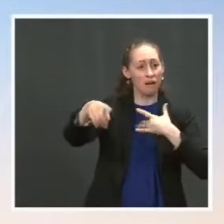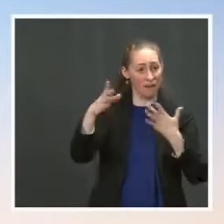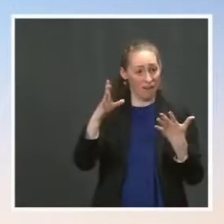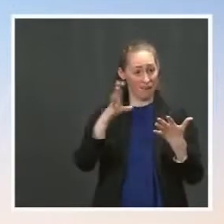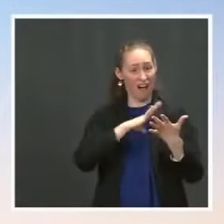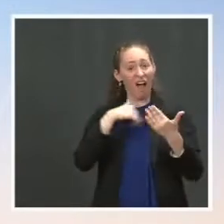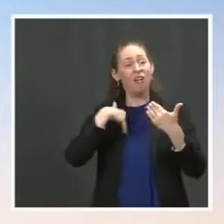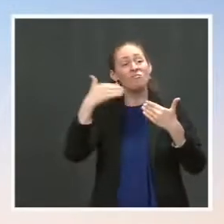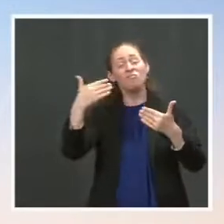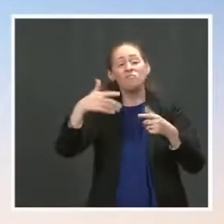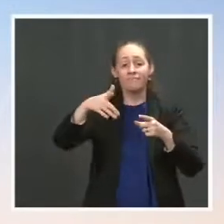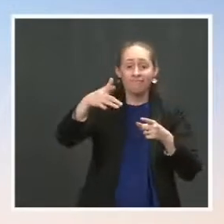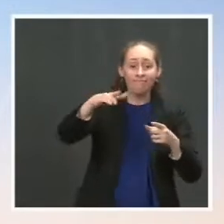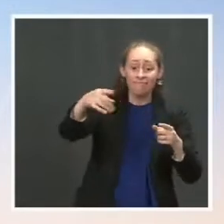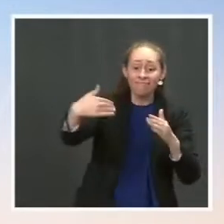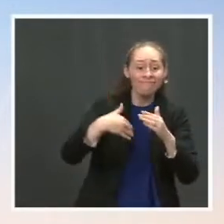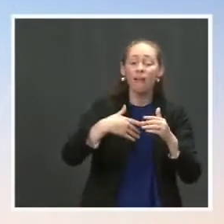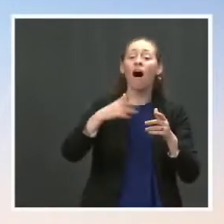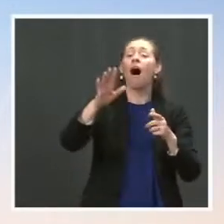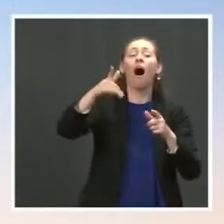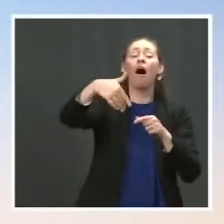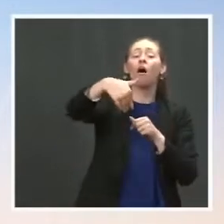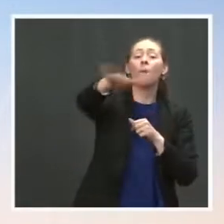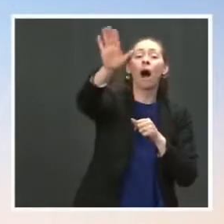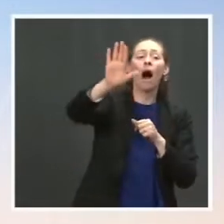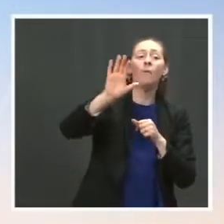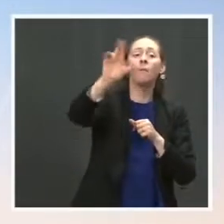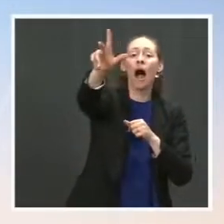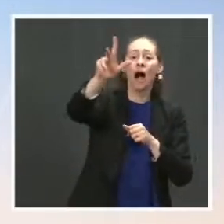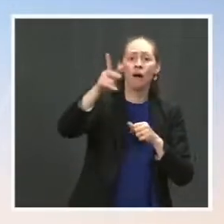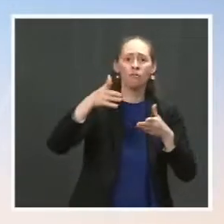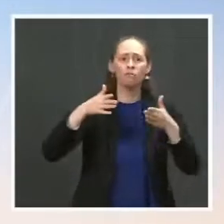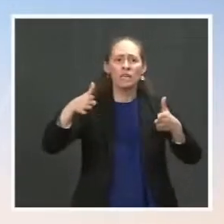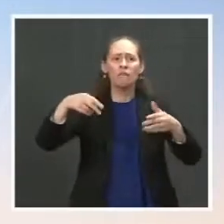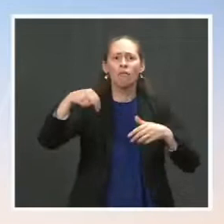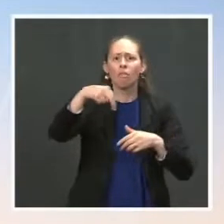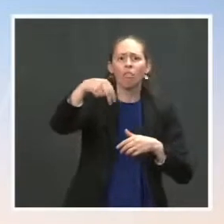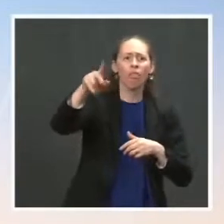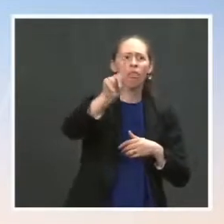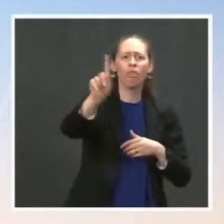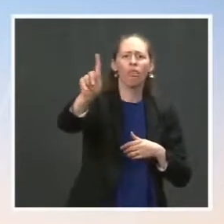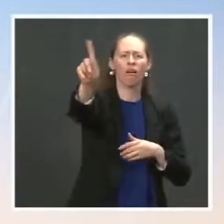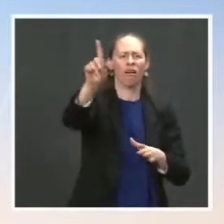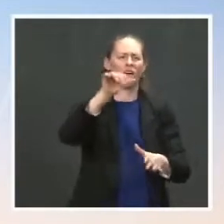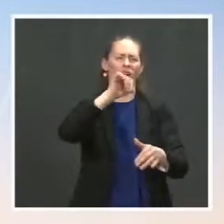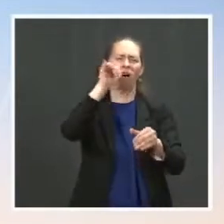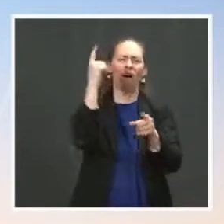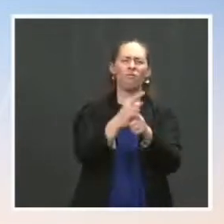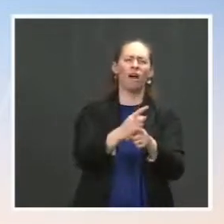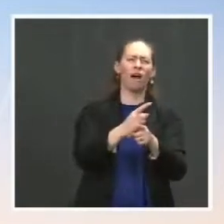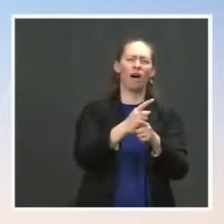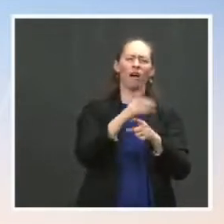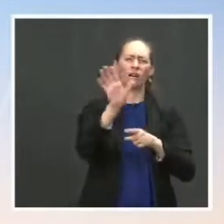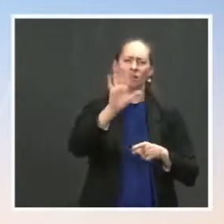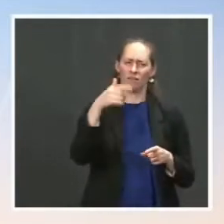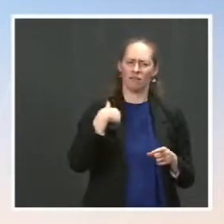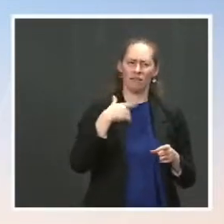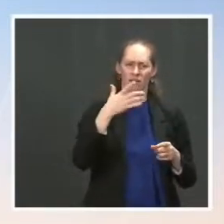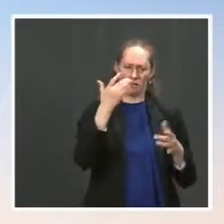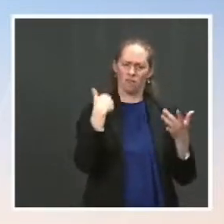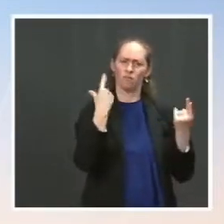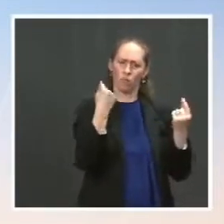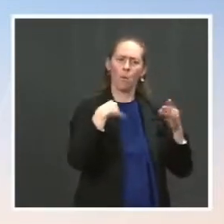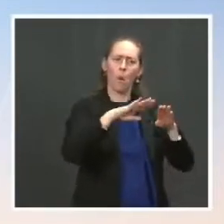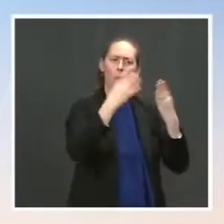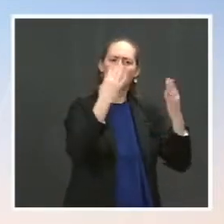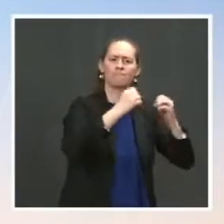these kids back on their treacherous journey. Our focus is on addressing the needs, opening up shelters, ensuring there is